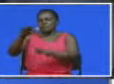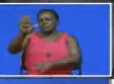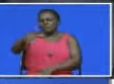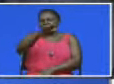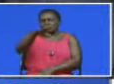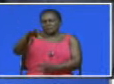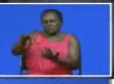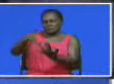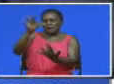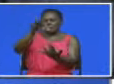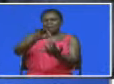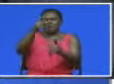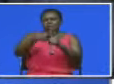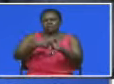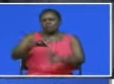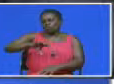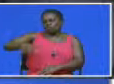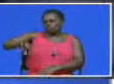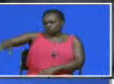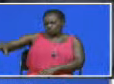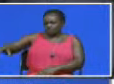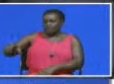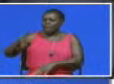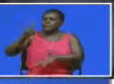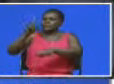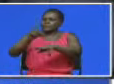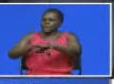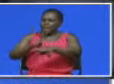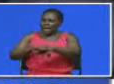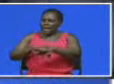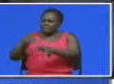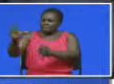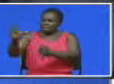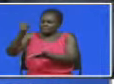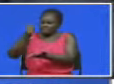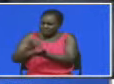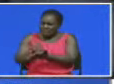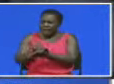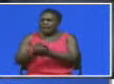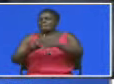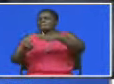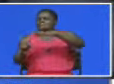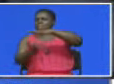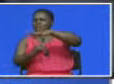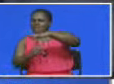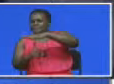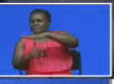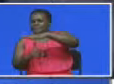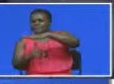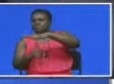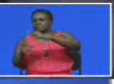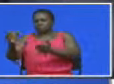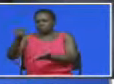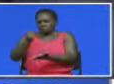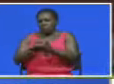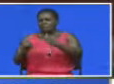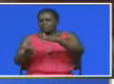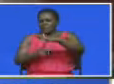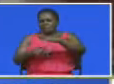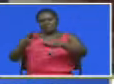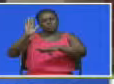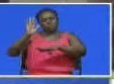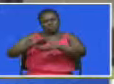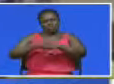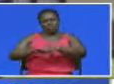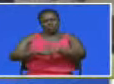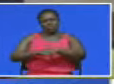be elected from the constituencies, so that when they are going to appoint ministers, they appoint ministers who are credible. Yet